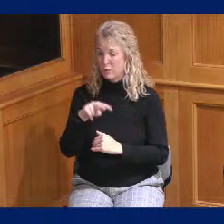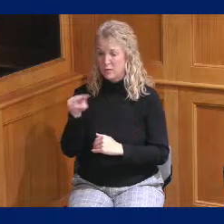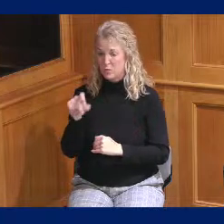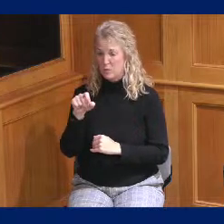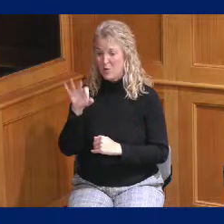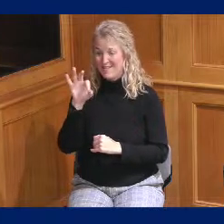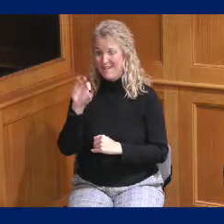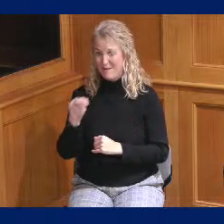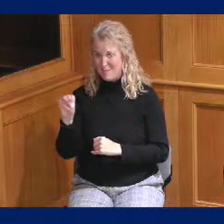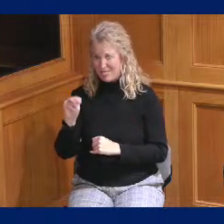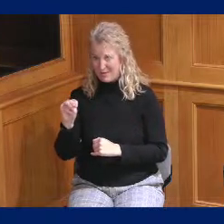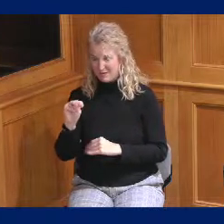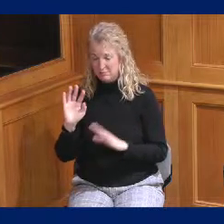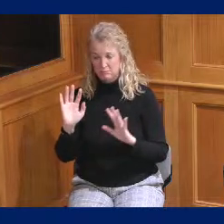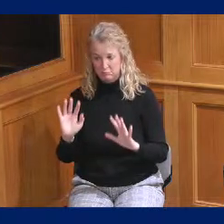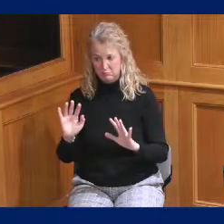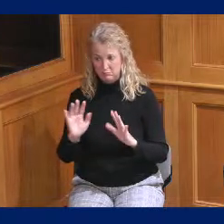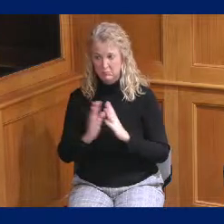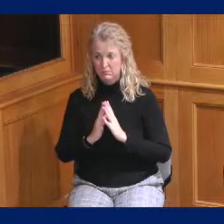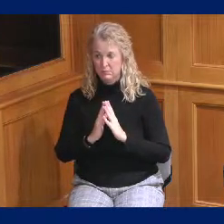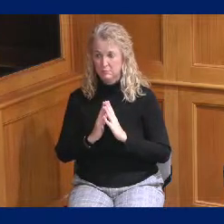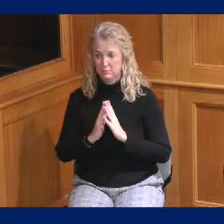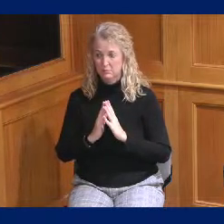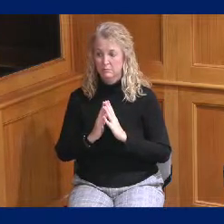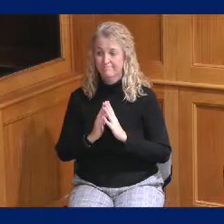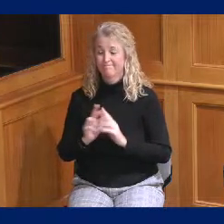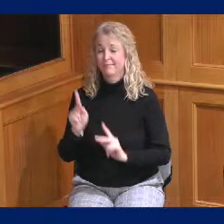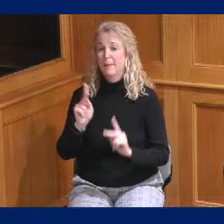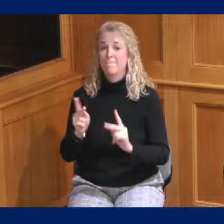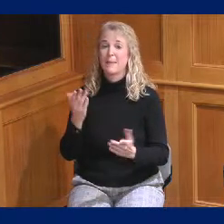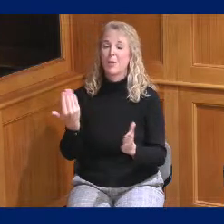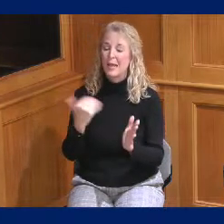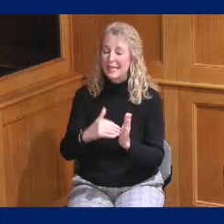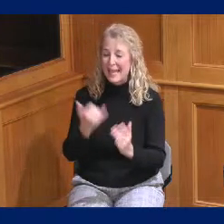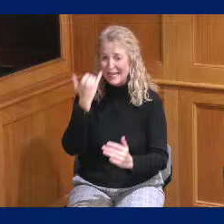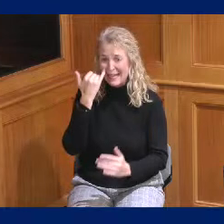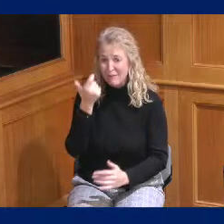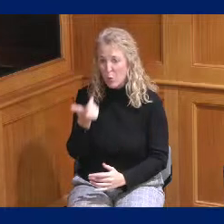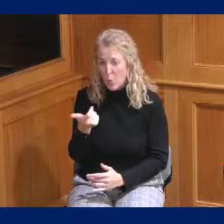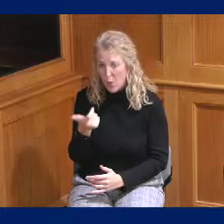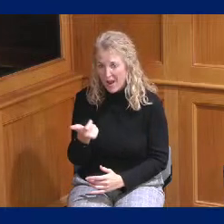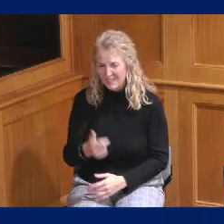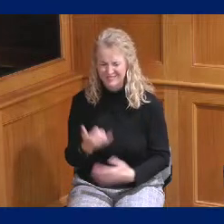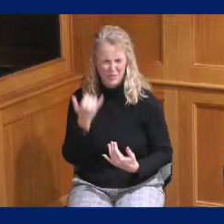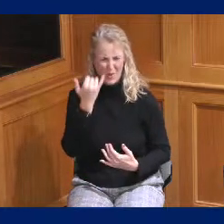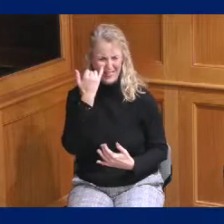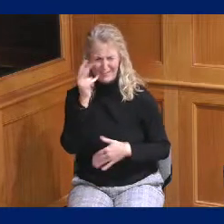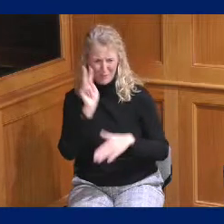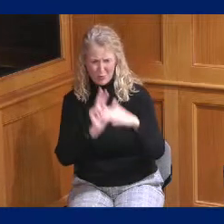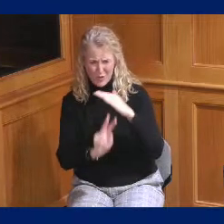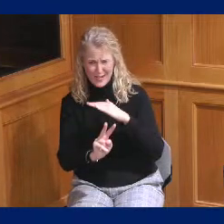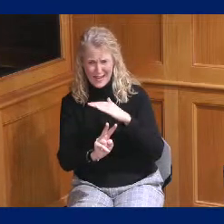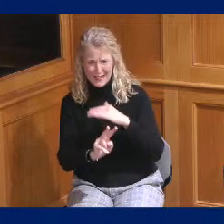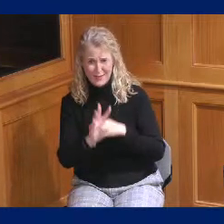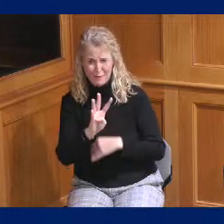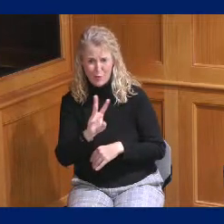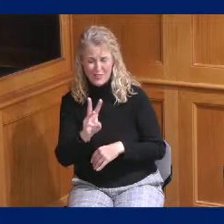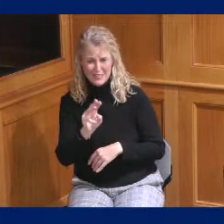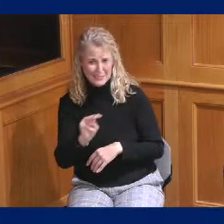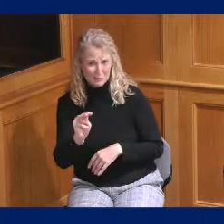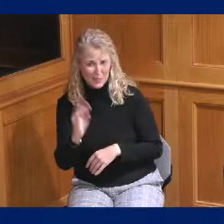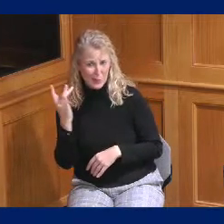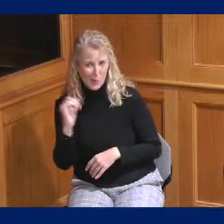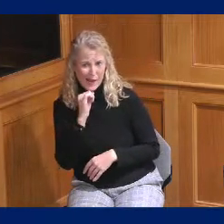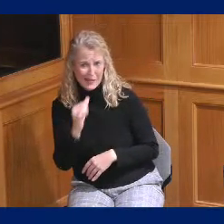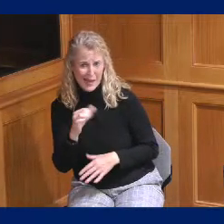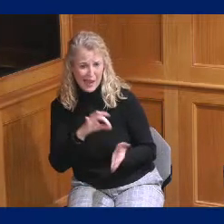$22.9 million level. And for folks who may be watching at home saying, well, if you are projecting $46 million, why